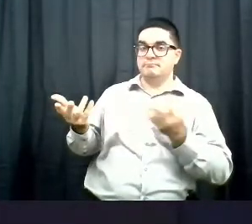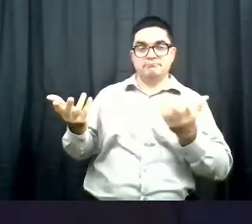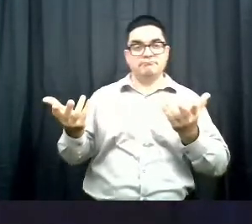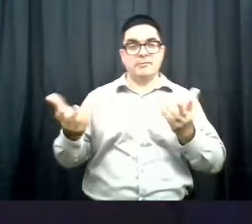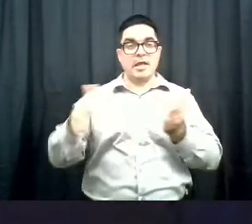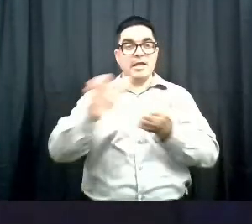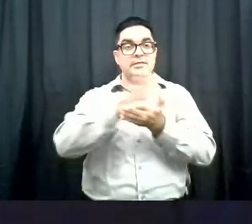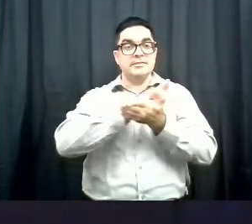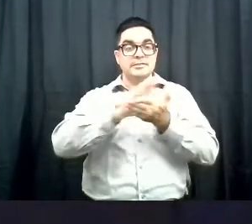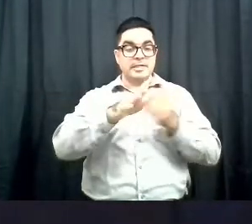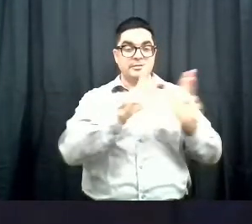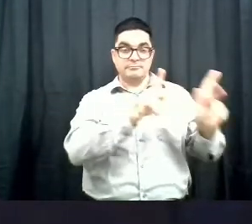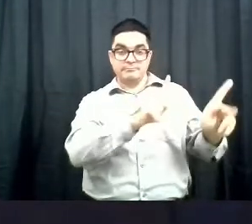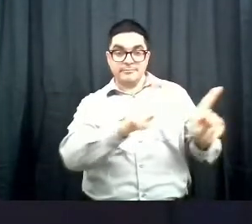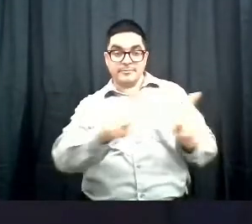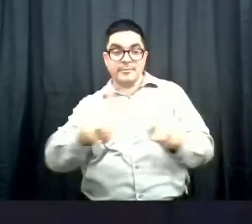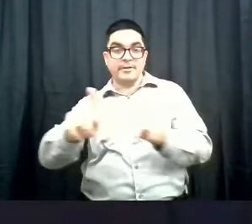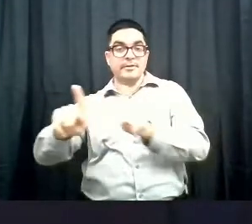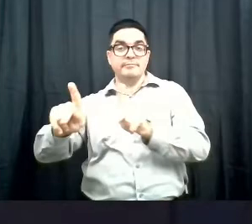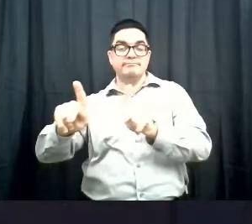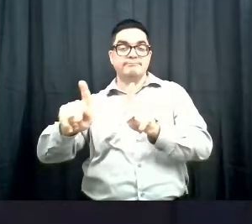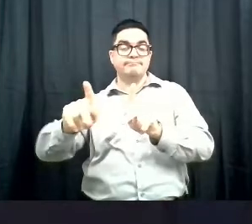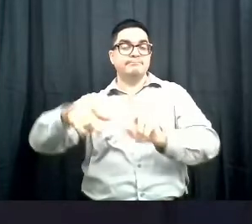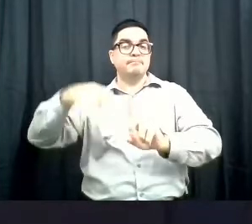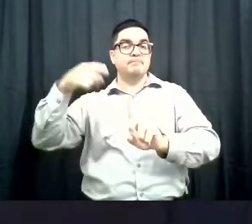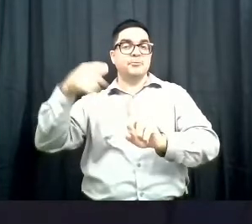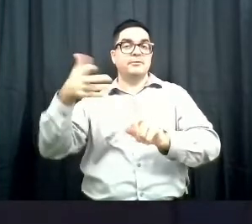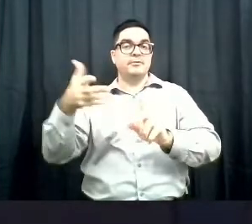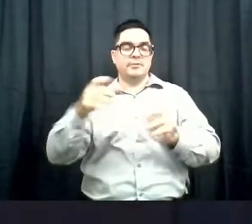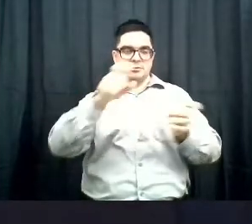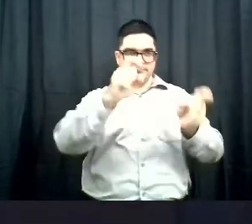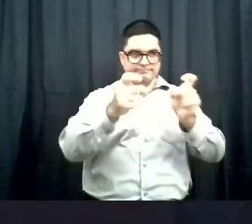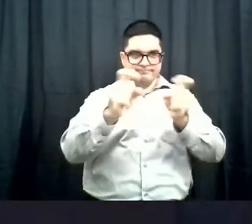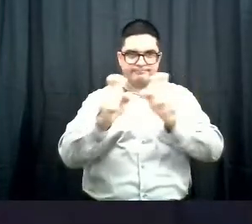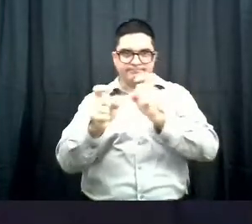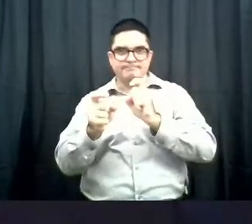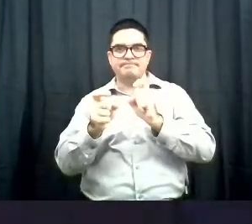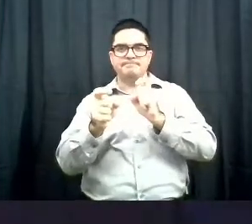plan that we discussed, the plan of adjustment we discussed at the